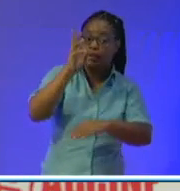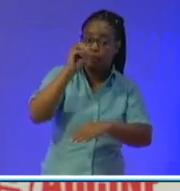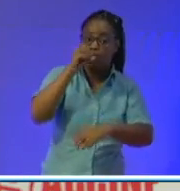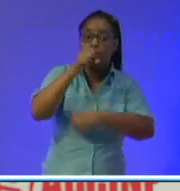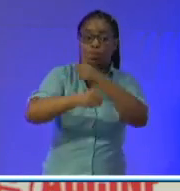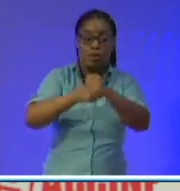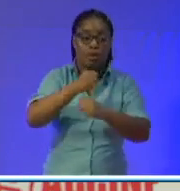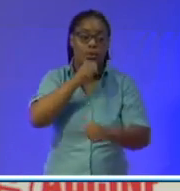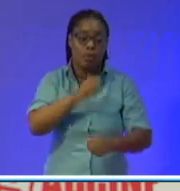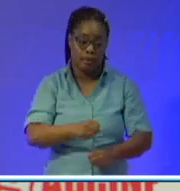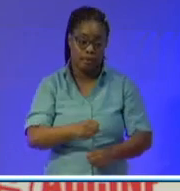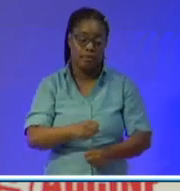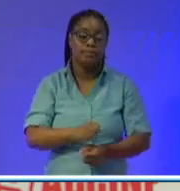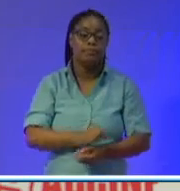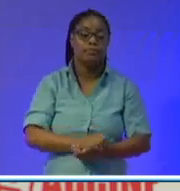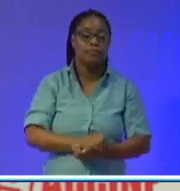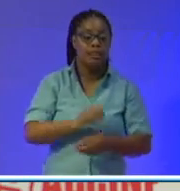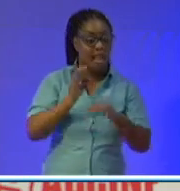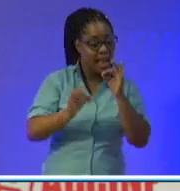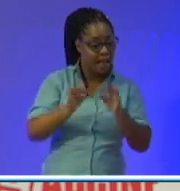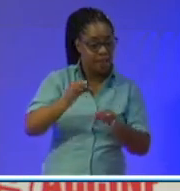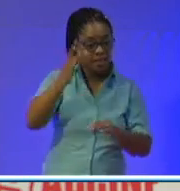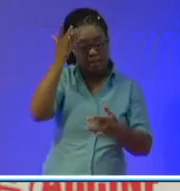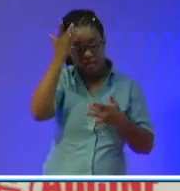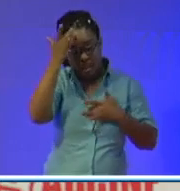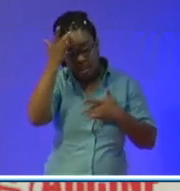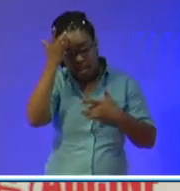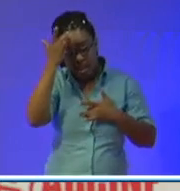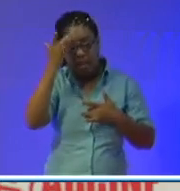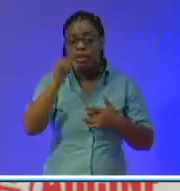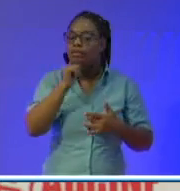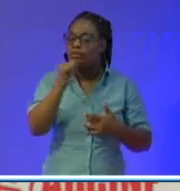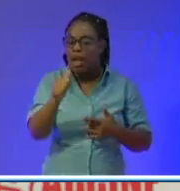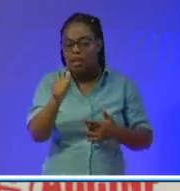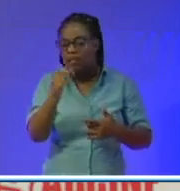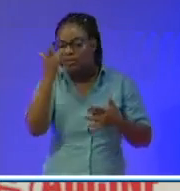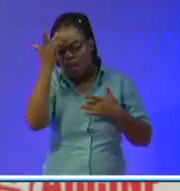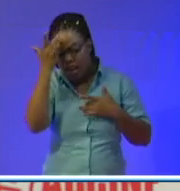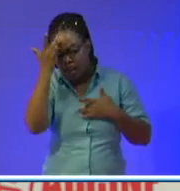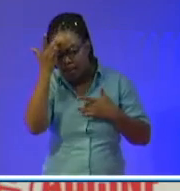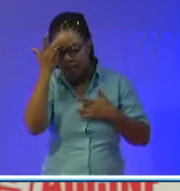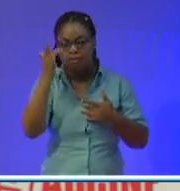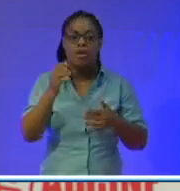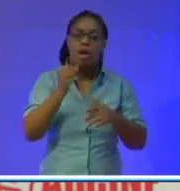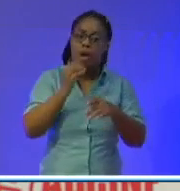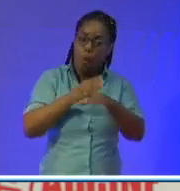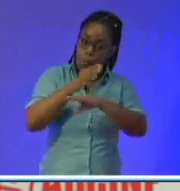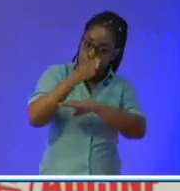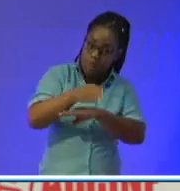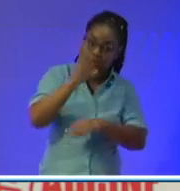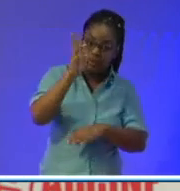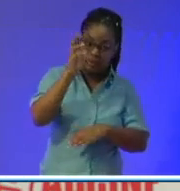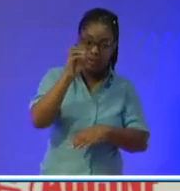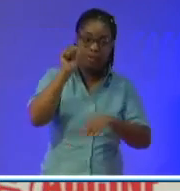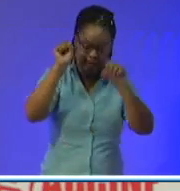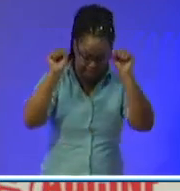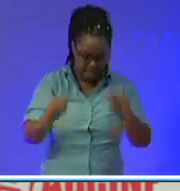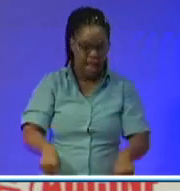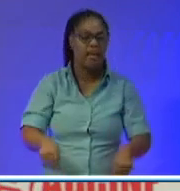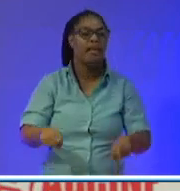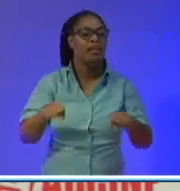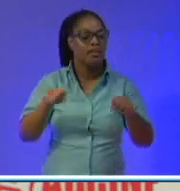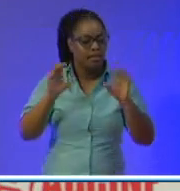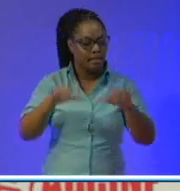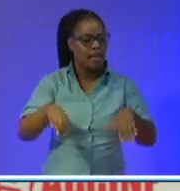are ill, immunocompromised, not ill, fine, over 60, you can get your additional primary